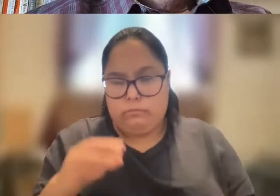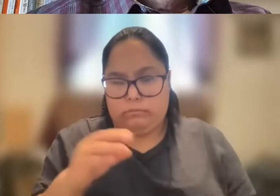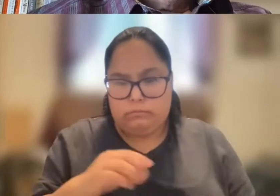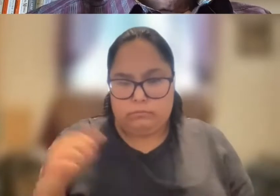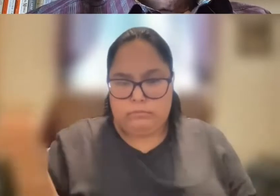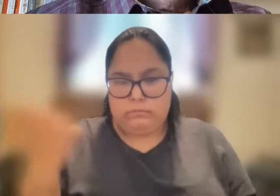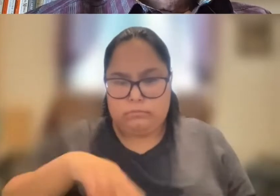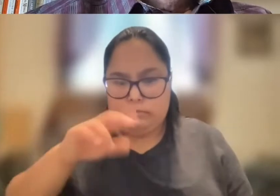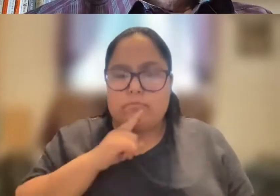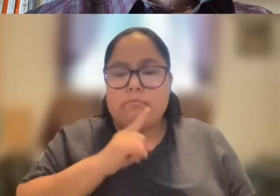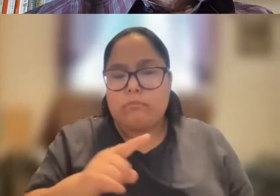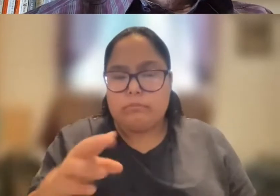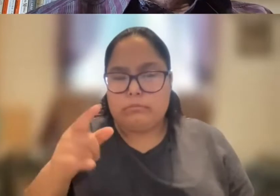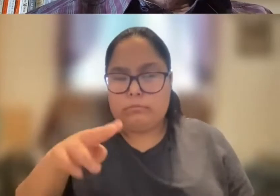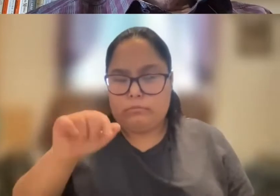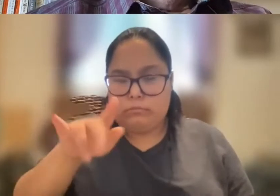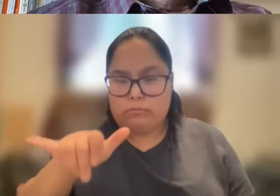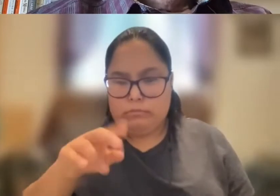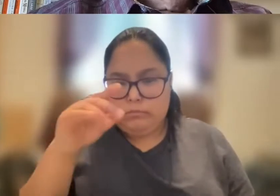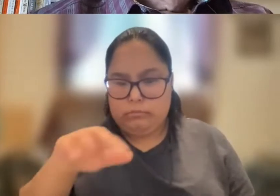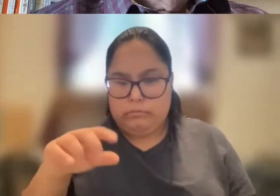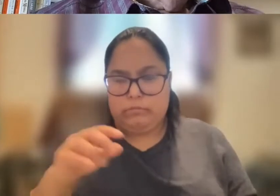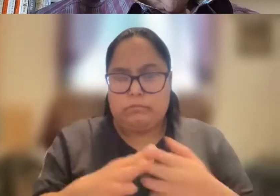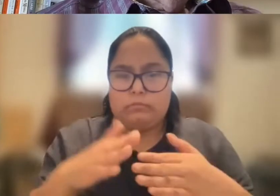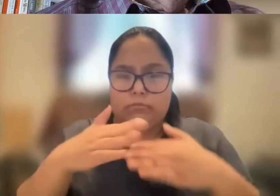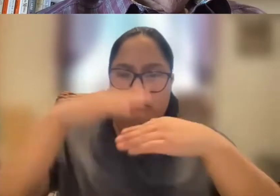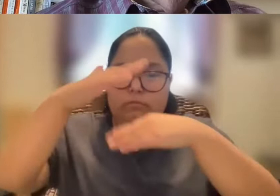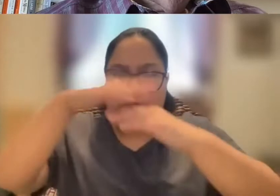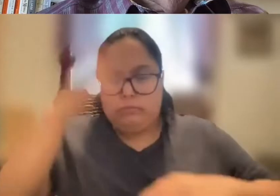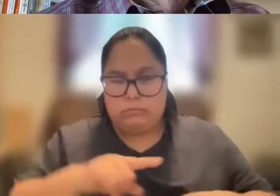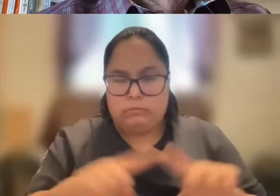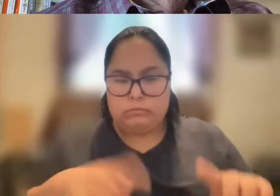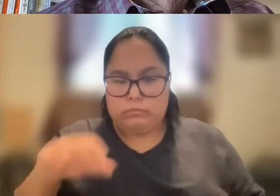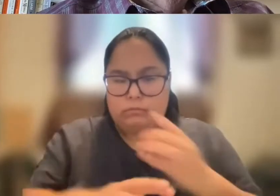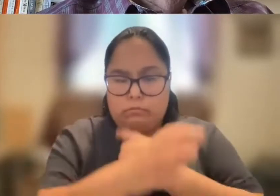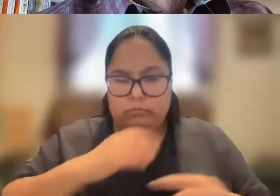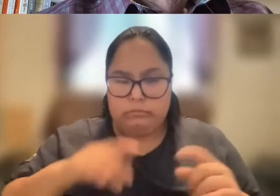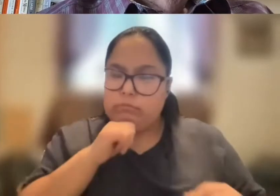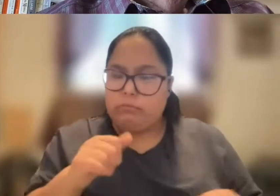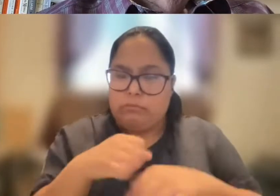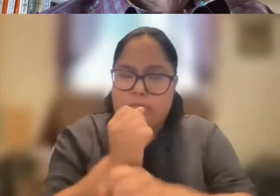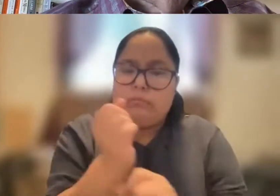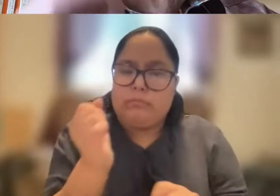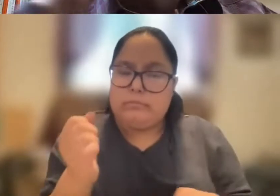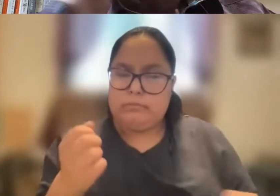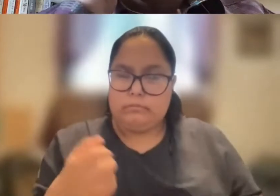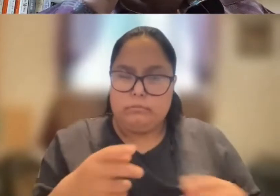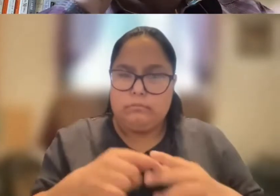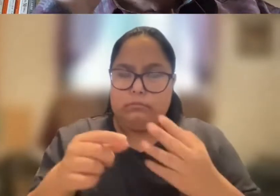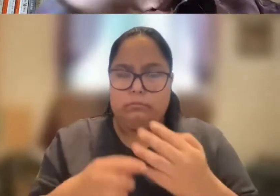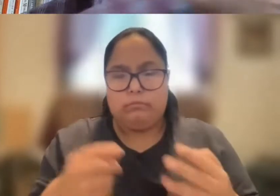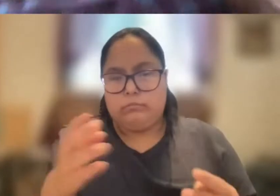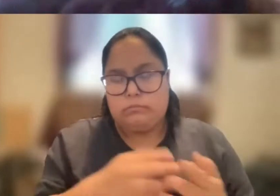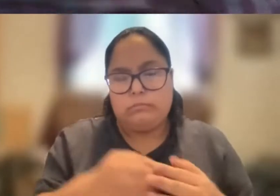built, but our community never did. So this year they have made the members of our community part of this